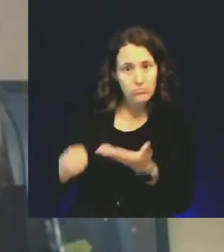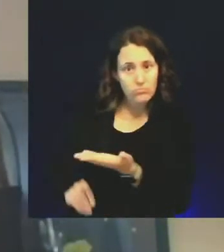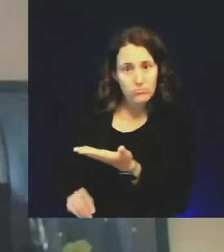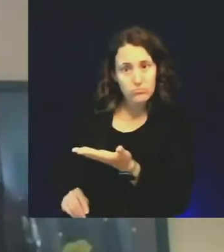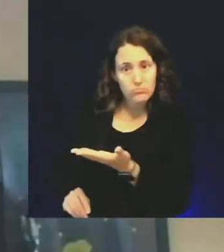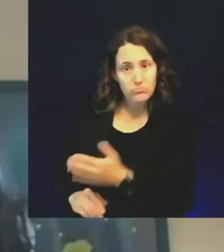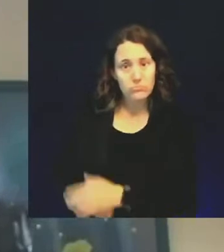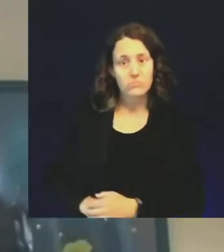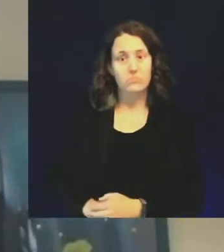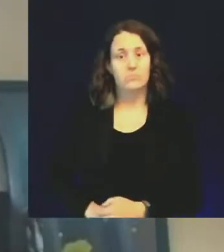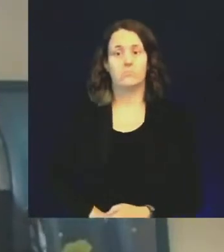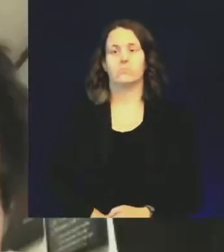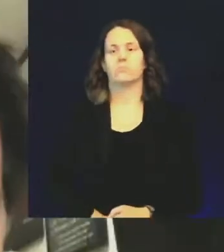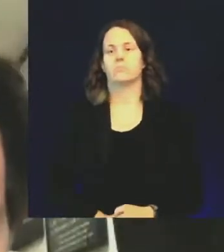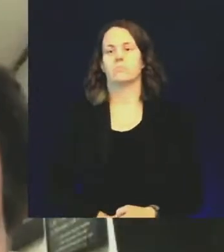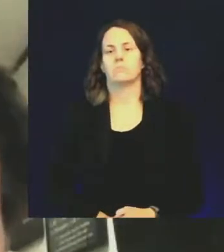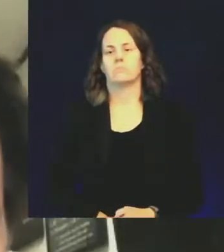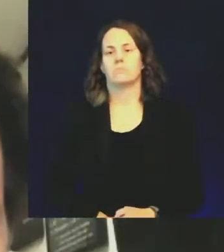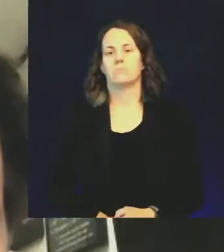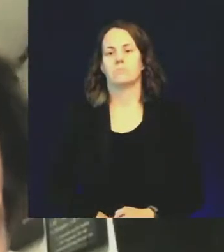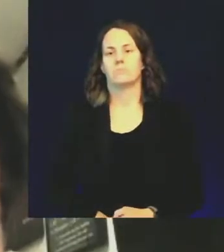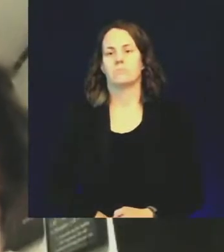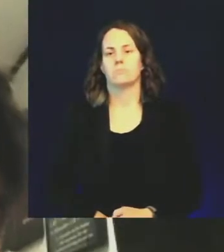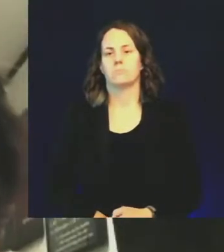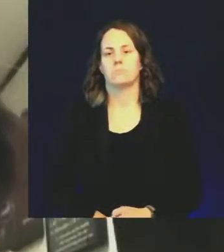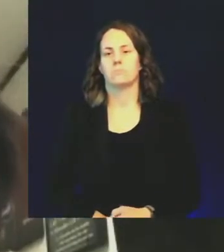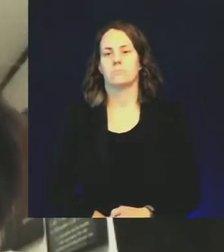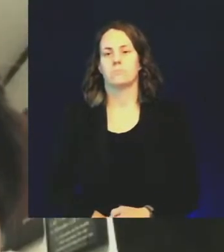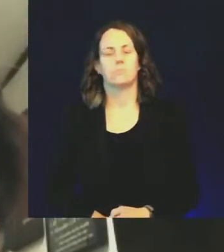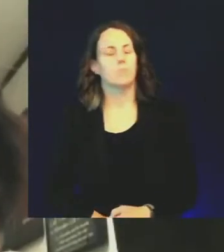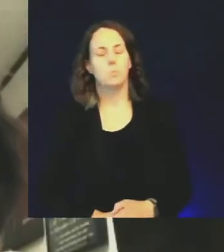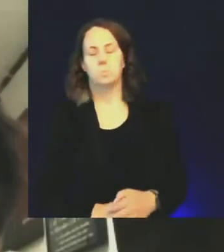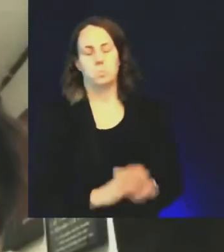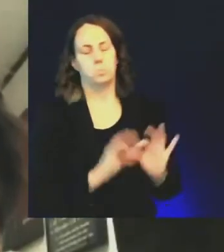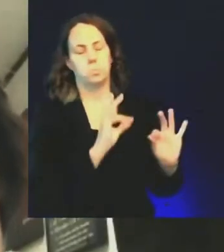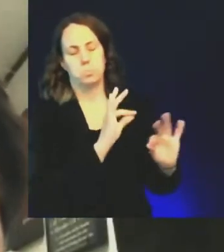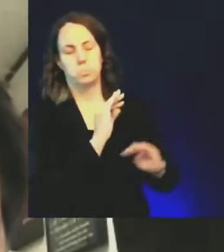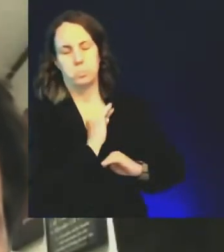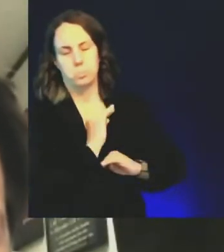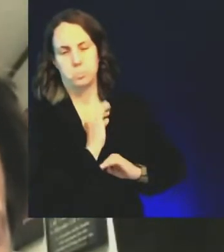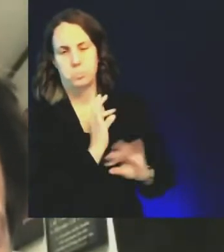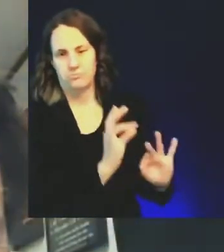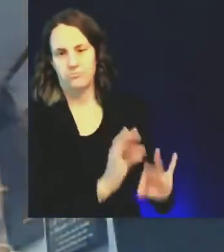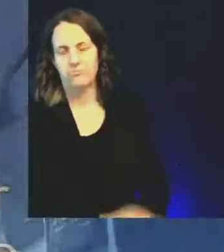to 24-year-olds? Nothing to add. I think you nailed it.